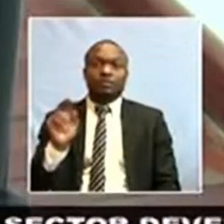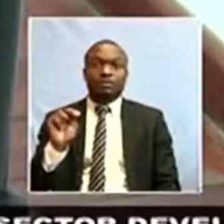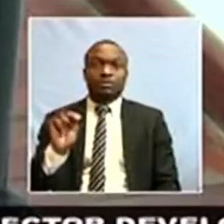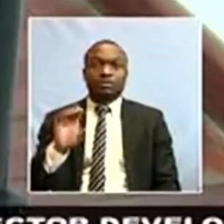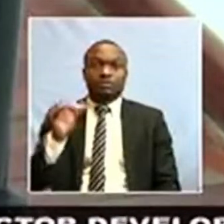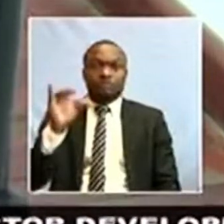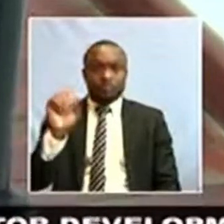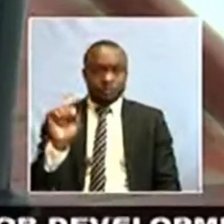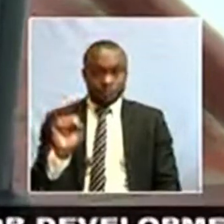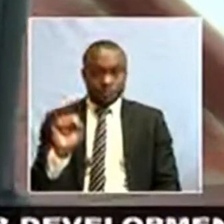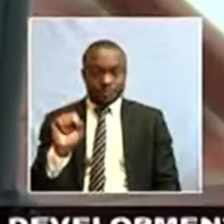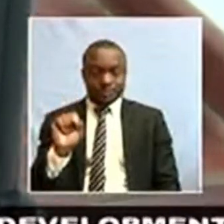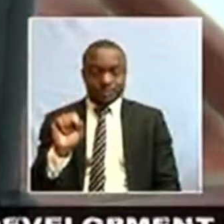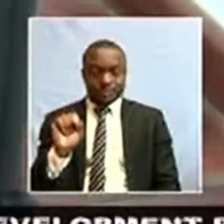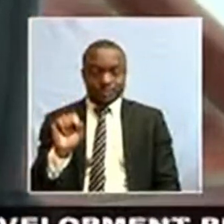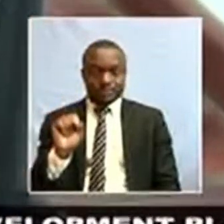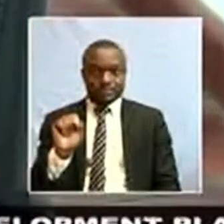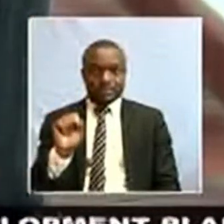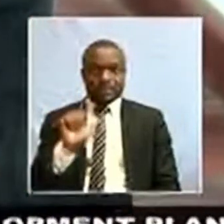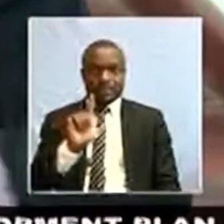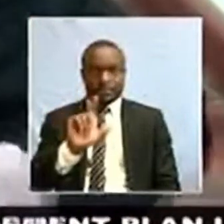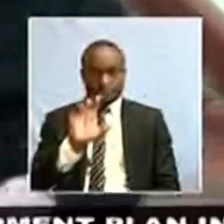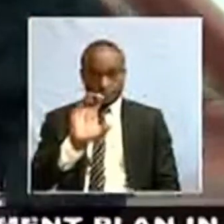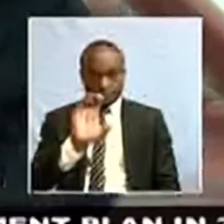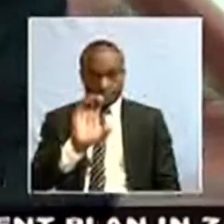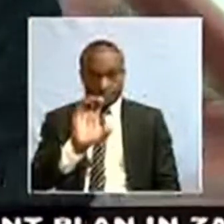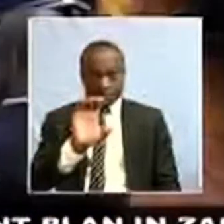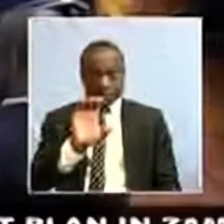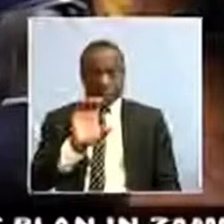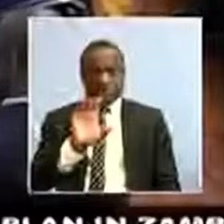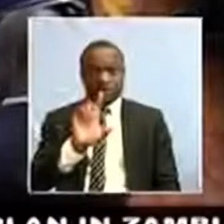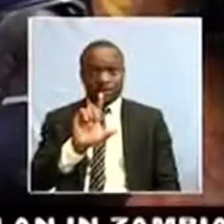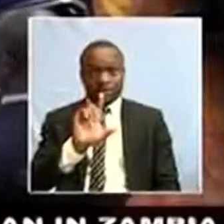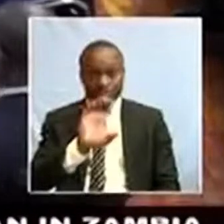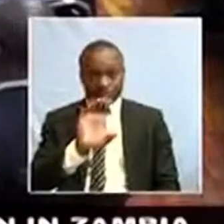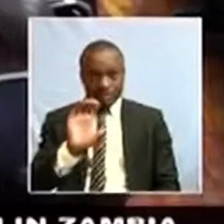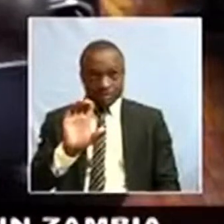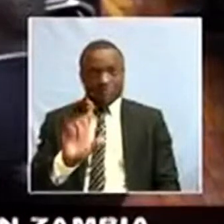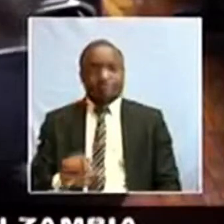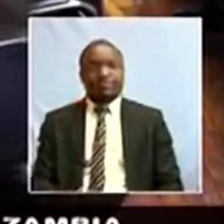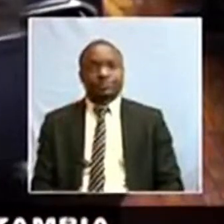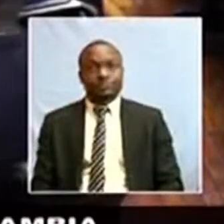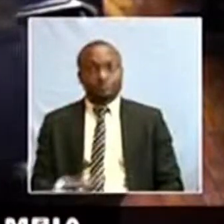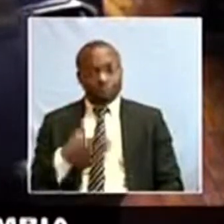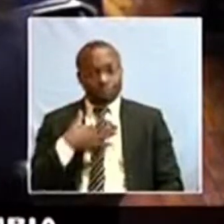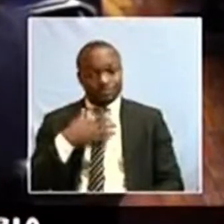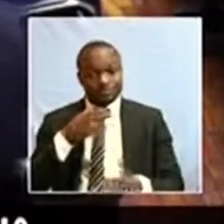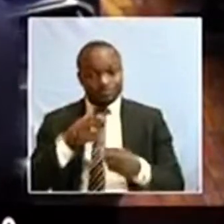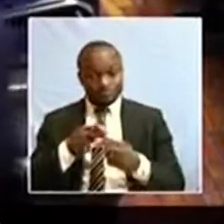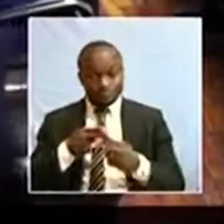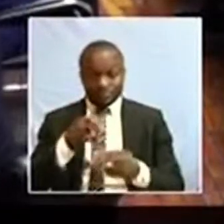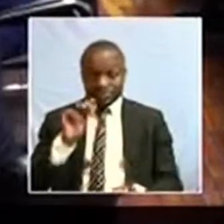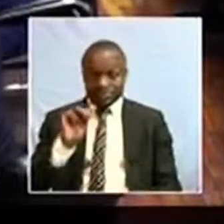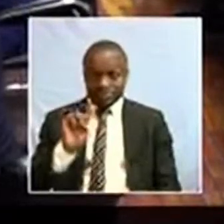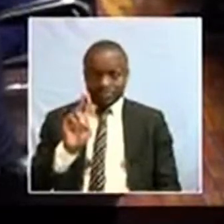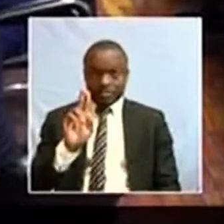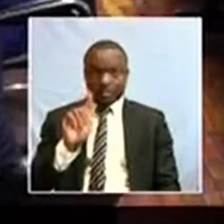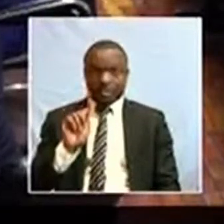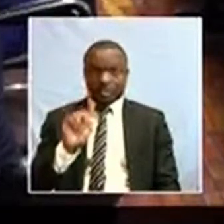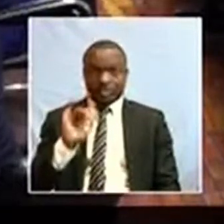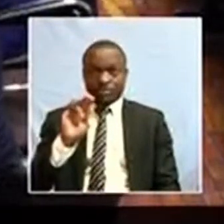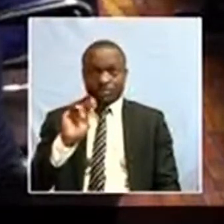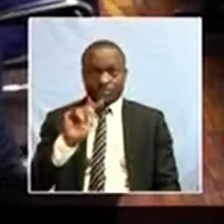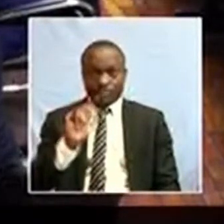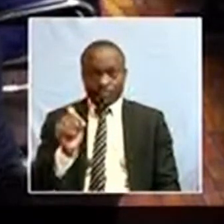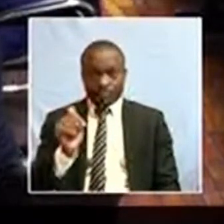City Council. Thank you. Okay. Did we all introduce? I think we did. And my name is Tuambo Mtinta, Member